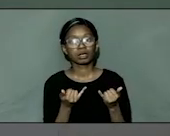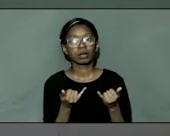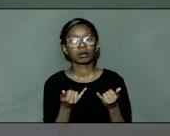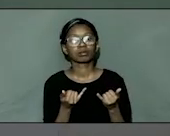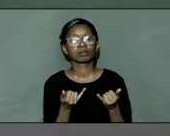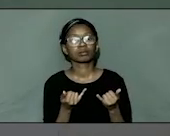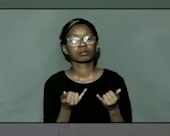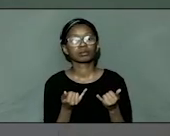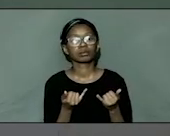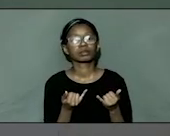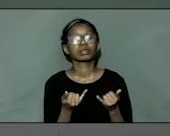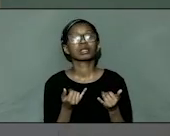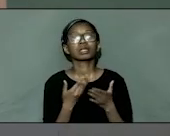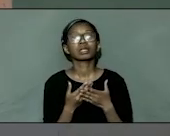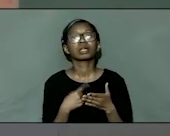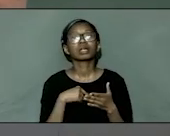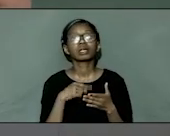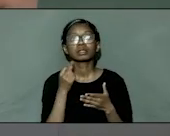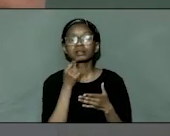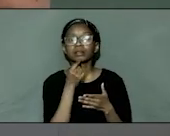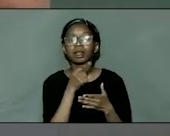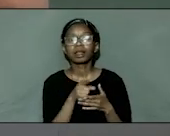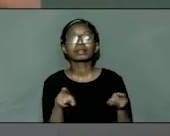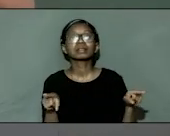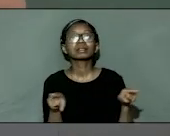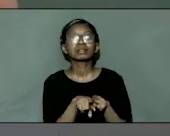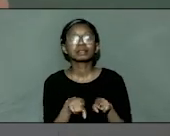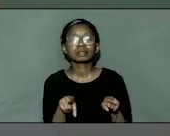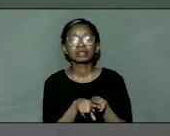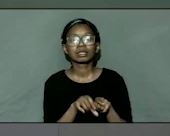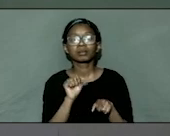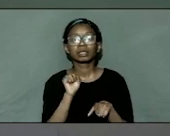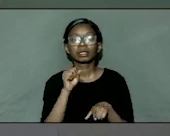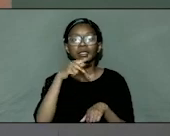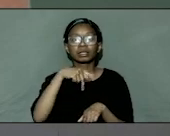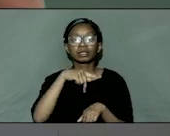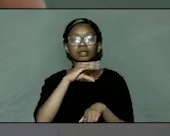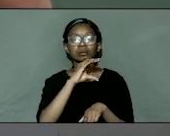to say organisms are of the same species, they must be able to